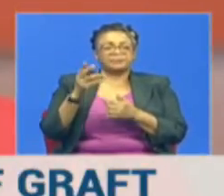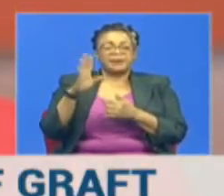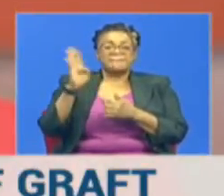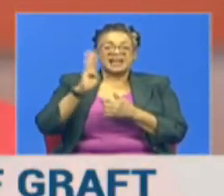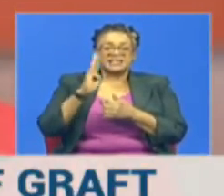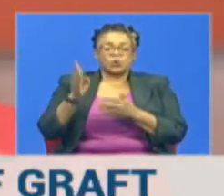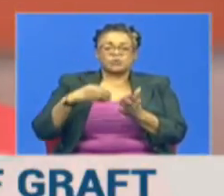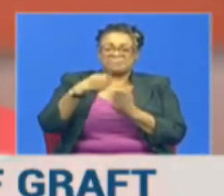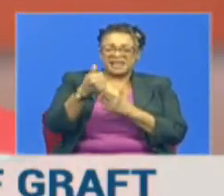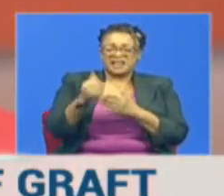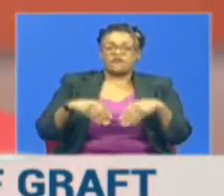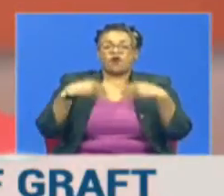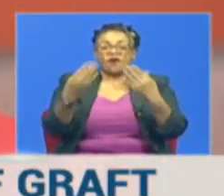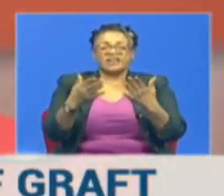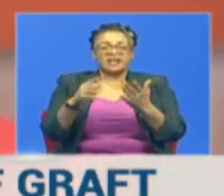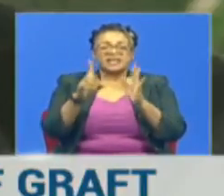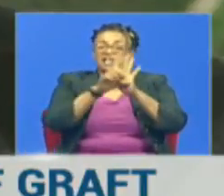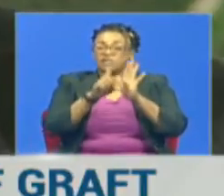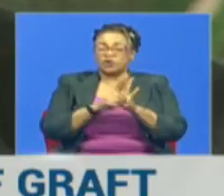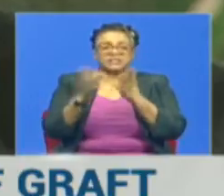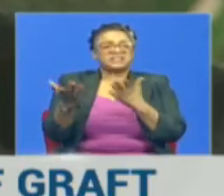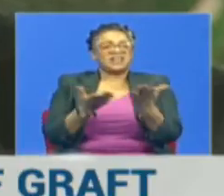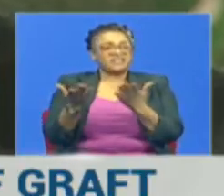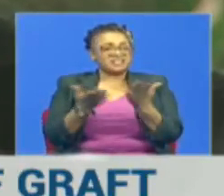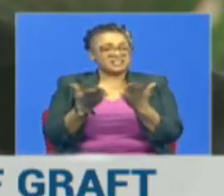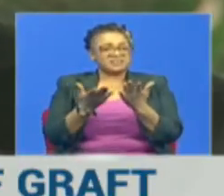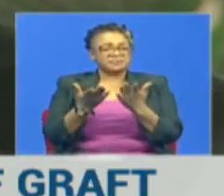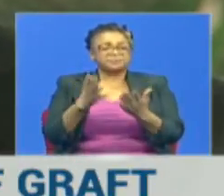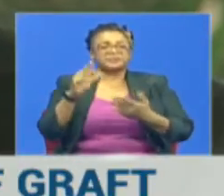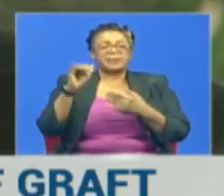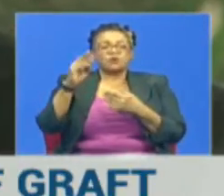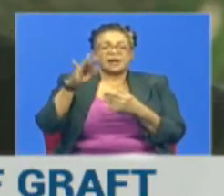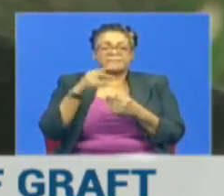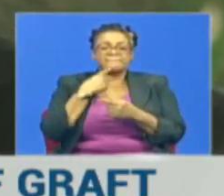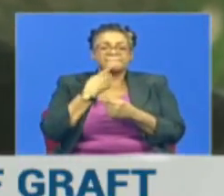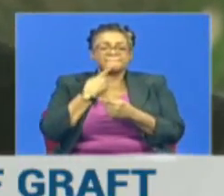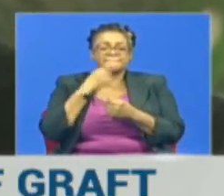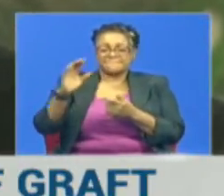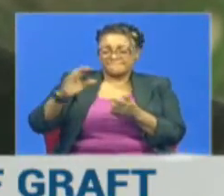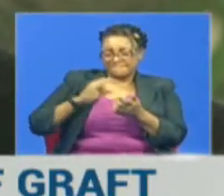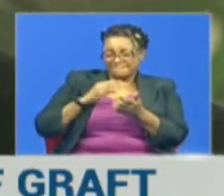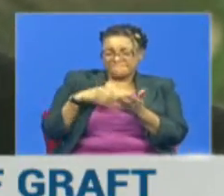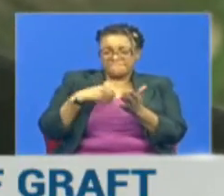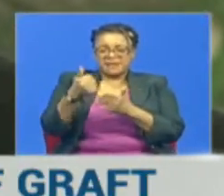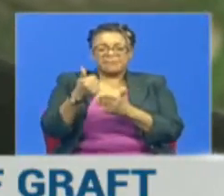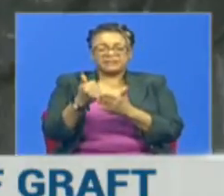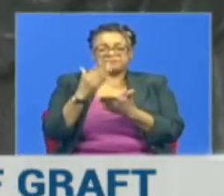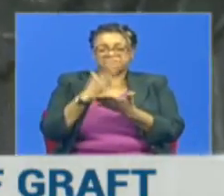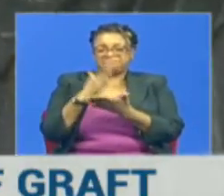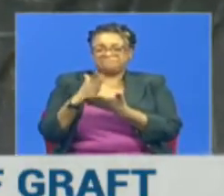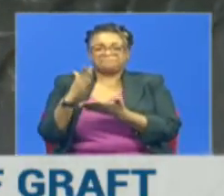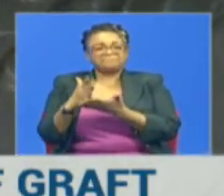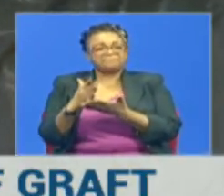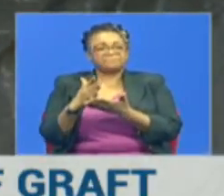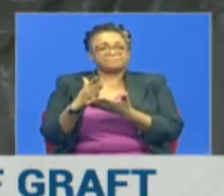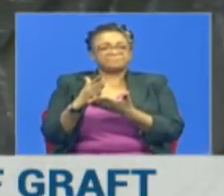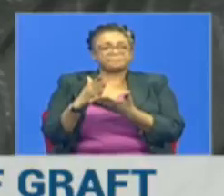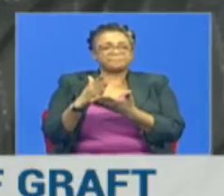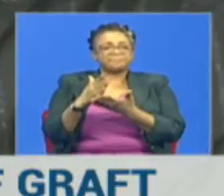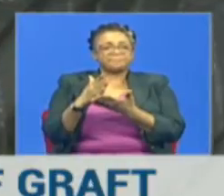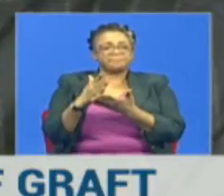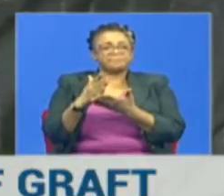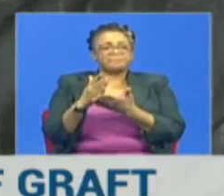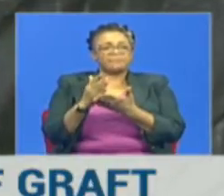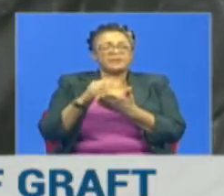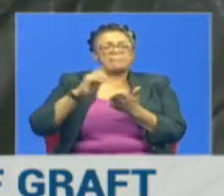legal services to Erad Supplies, while Abdullahi is said to have received payments in installments, running into tens of